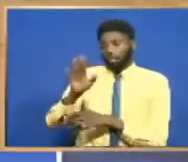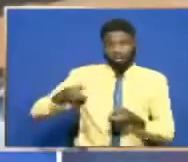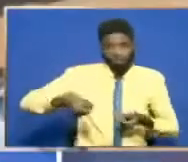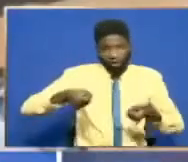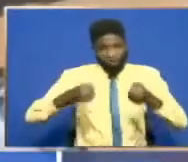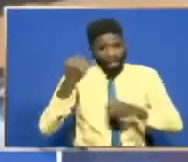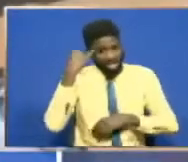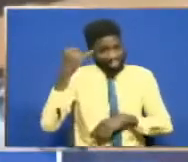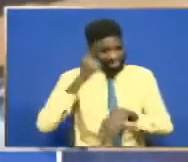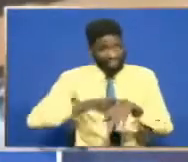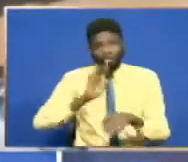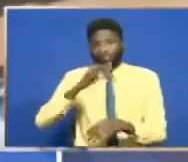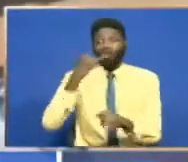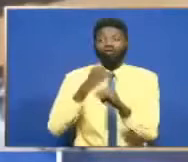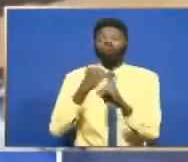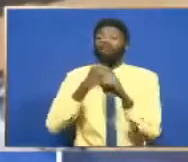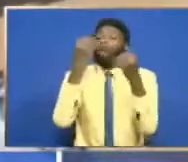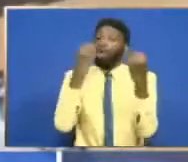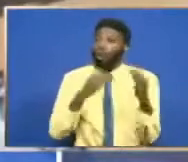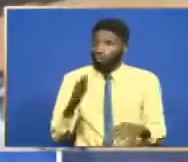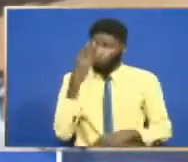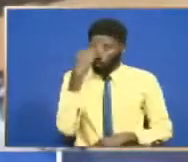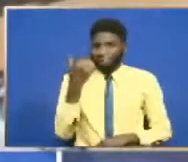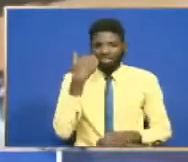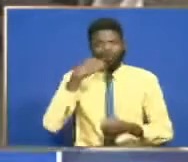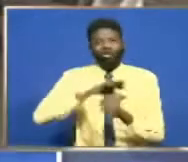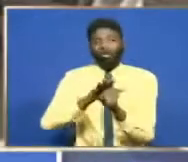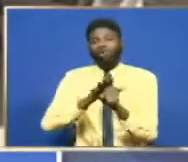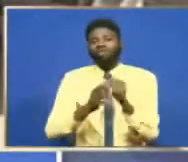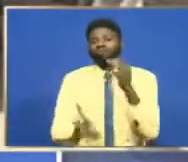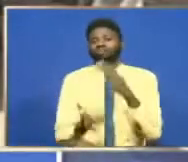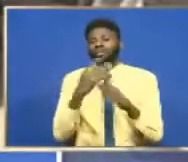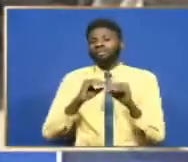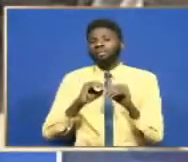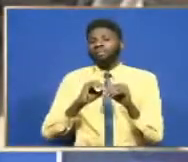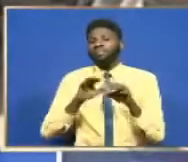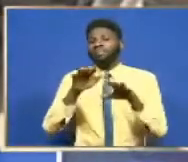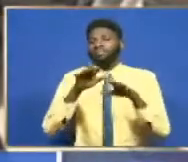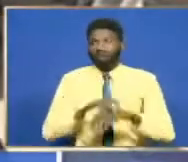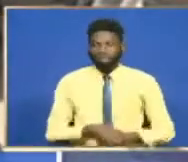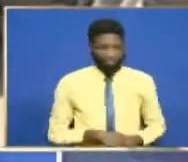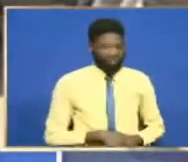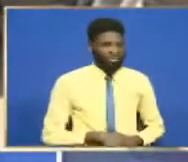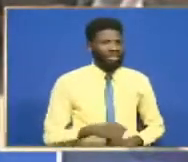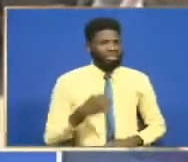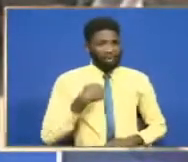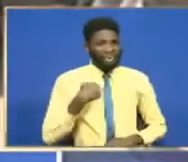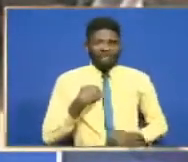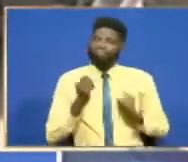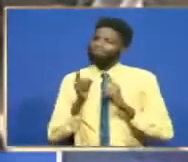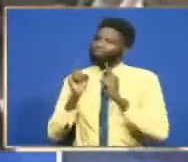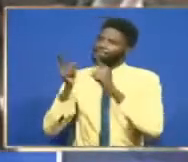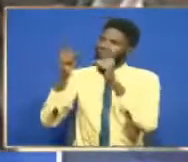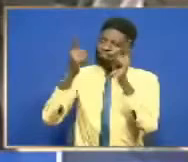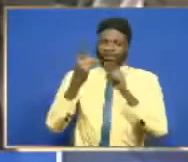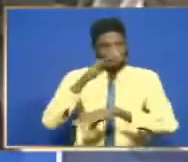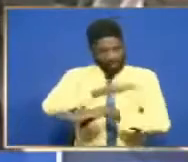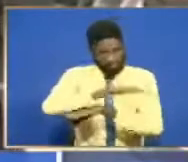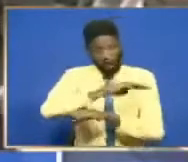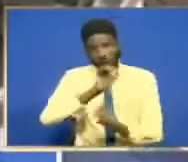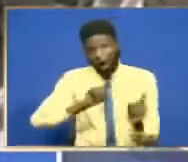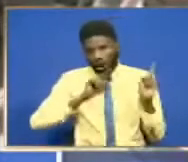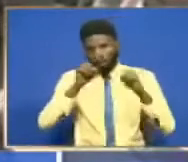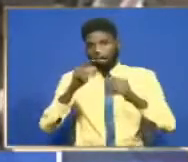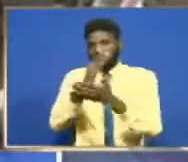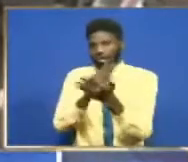after she lost her job due to the COVID-19 pandemic. Sababu nasunguka nakuja jioni naeka tu kwa